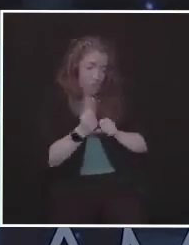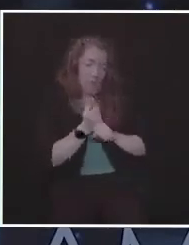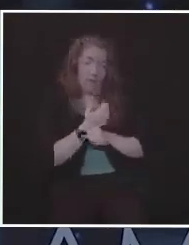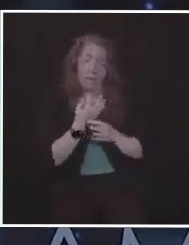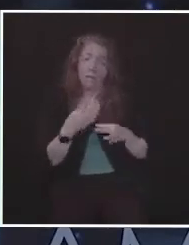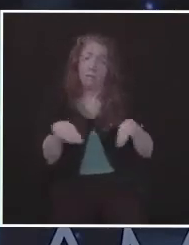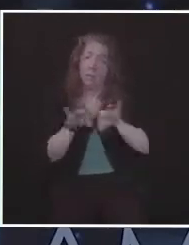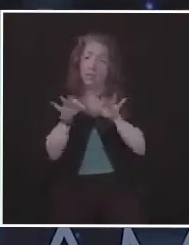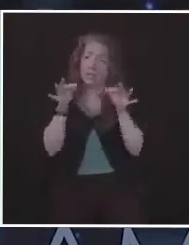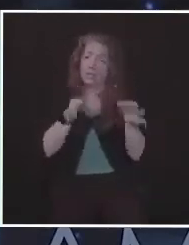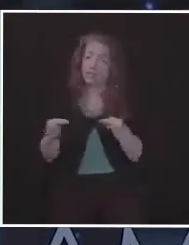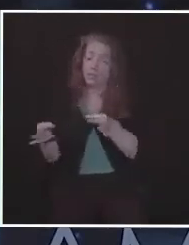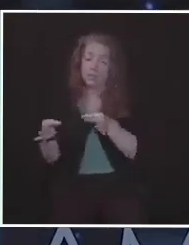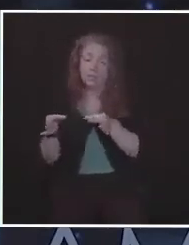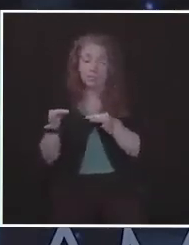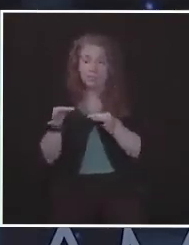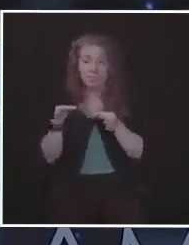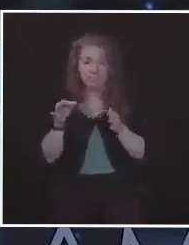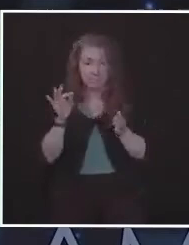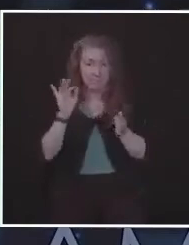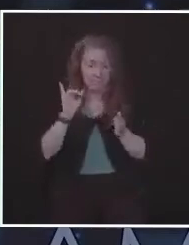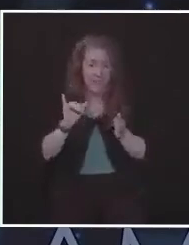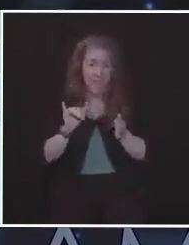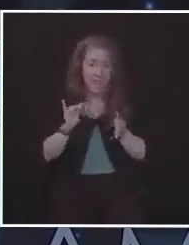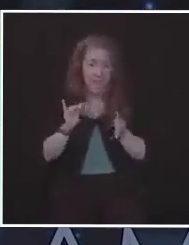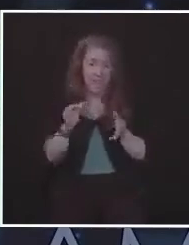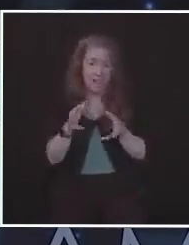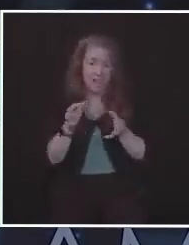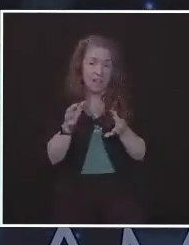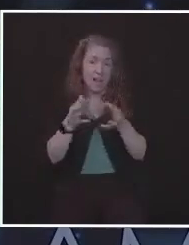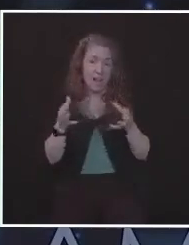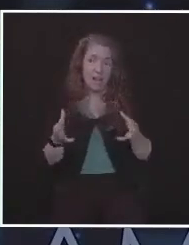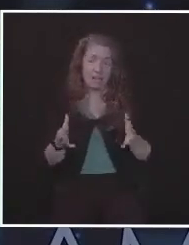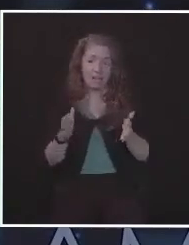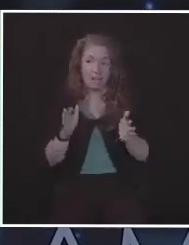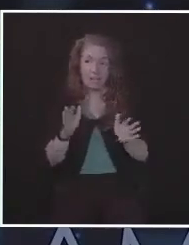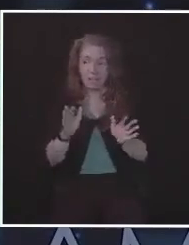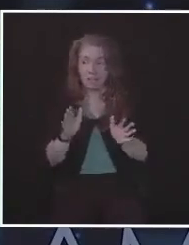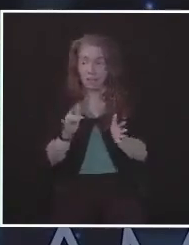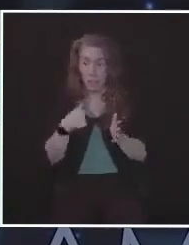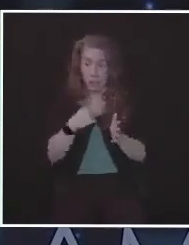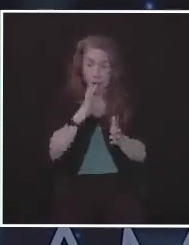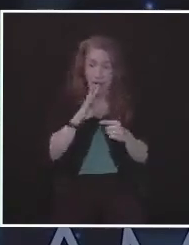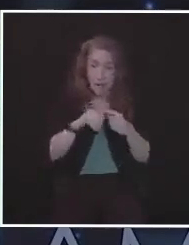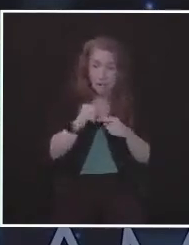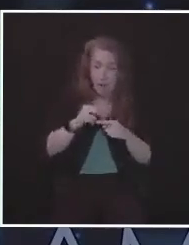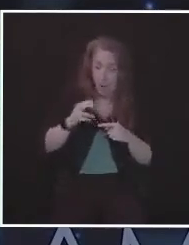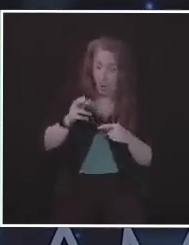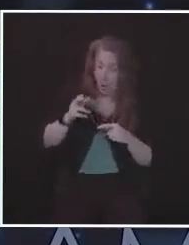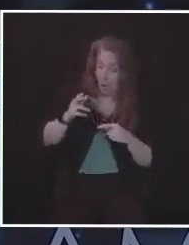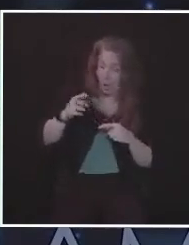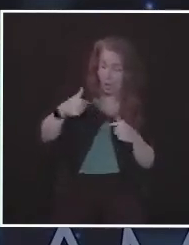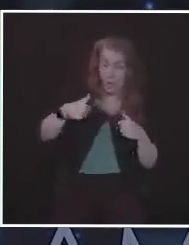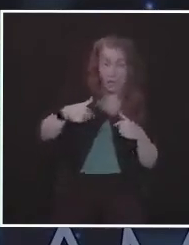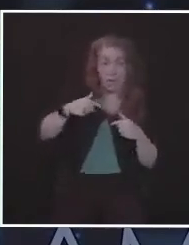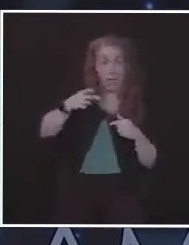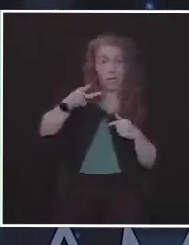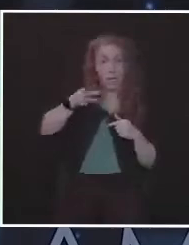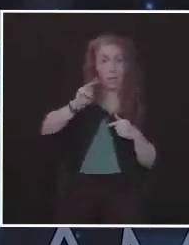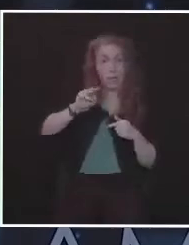That's a lot. We're talking about humanity going out into the solar system and saving the